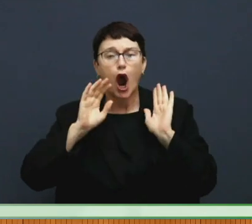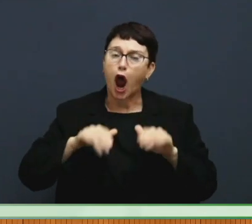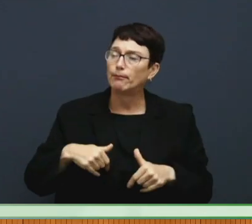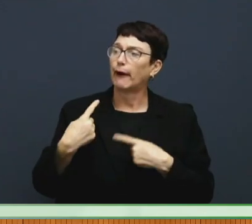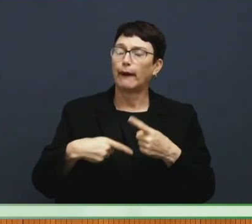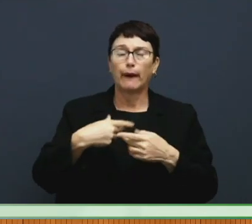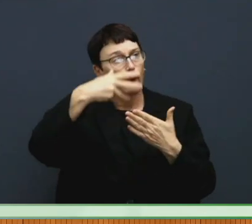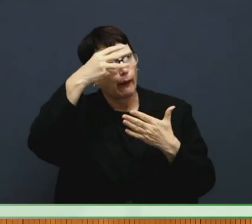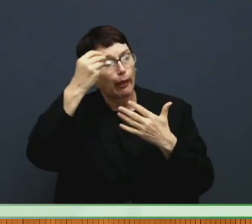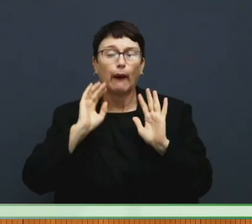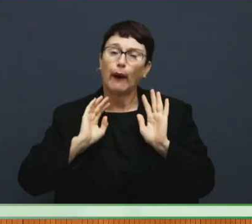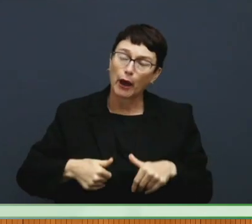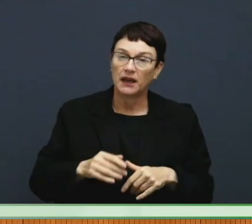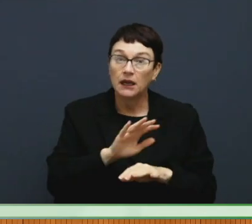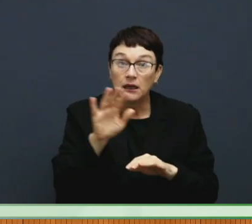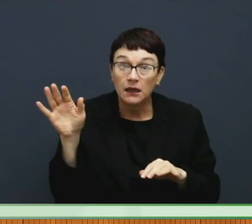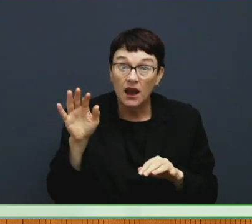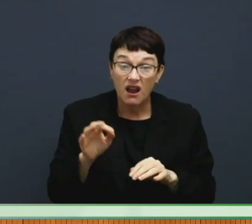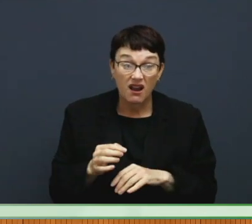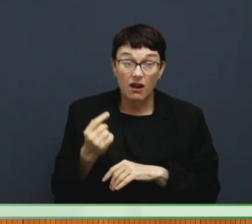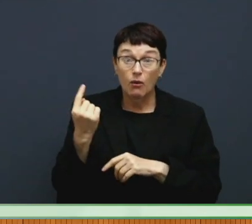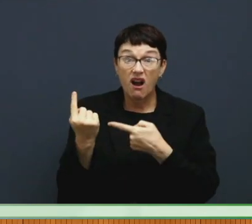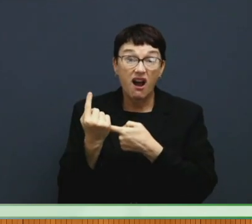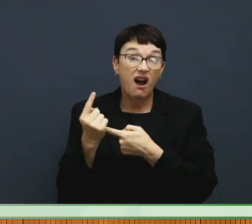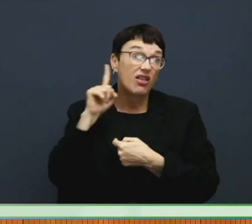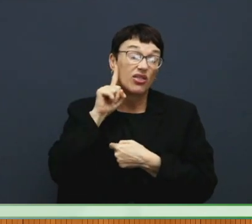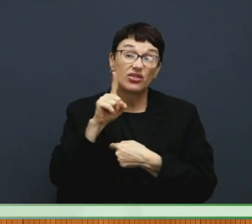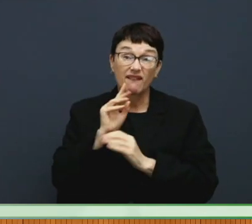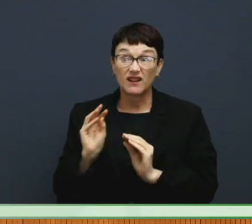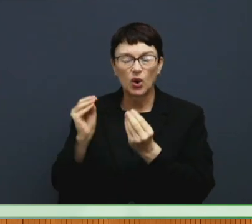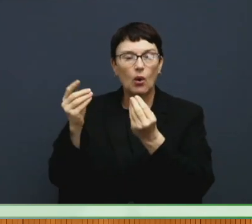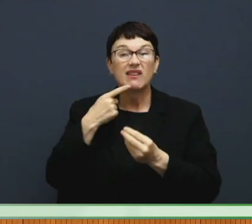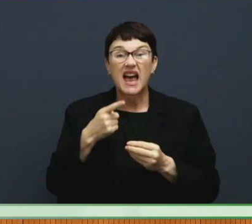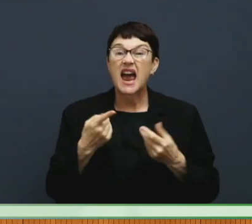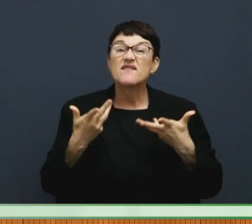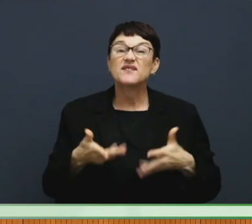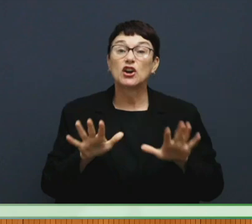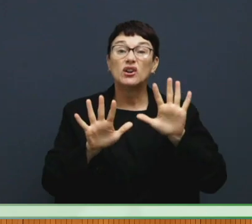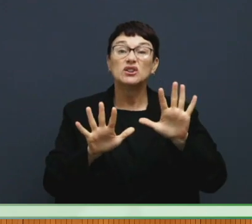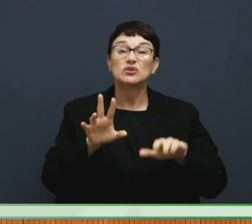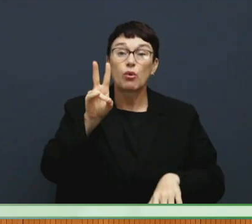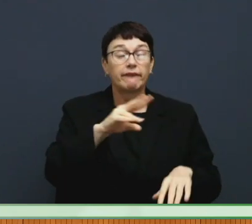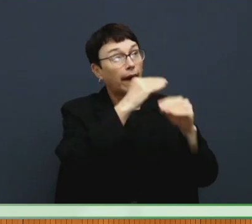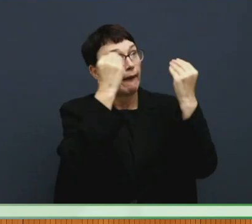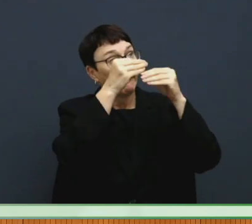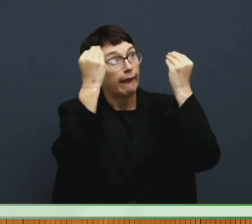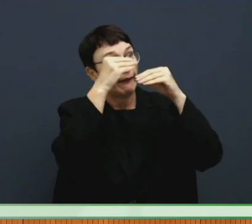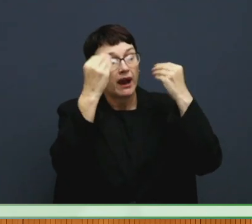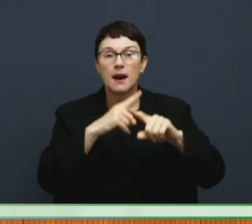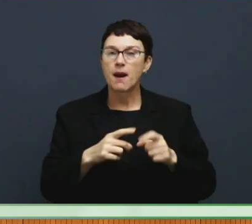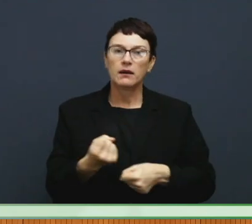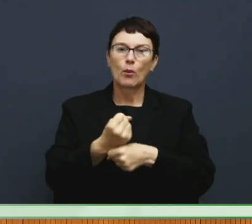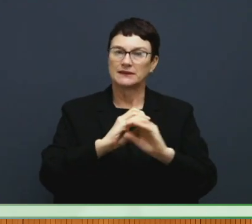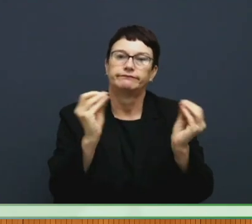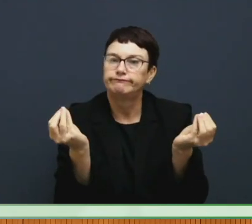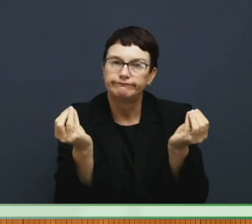said they've been on 12 deaf learnerships without gaining meaningful employment. 2 is we wanted to